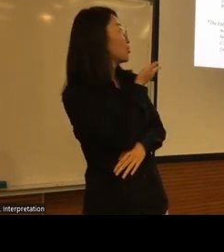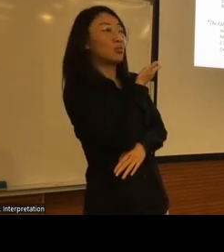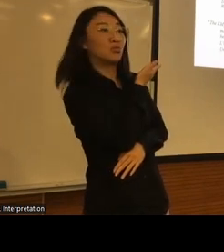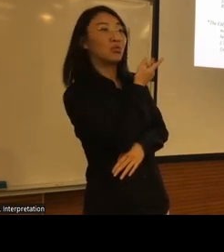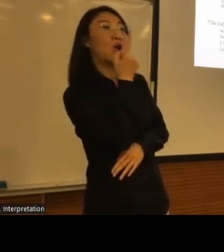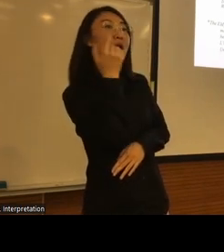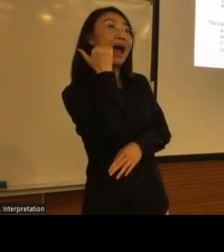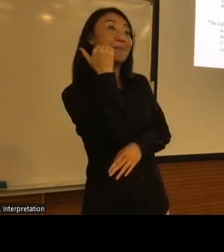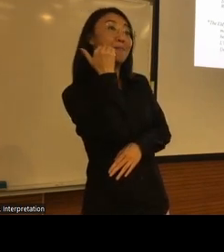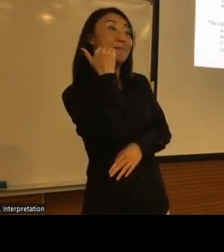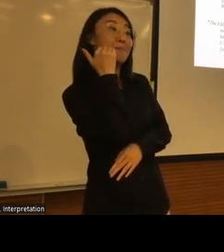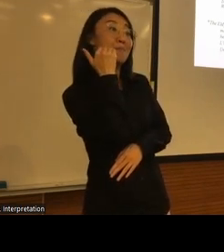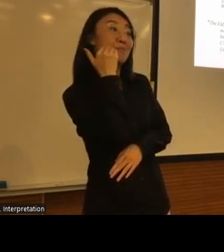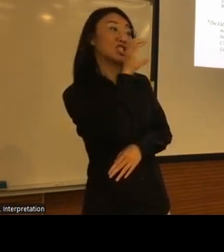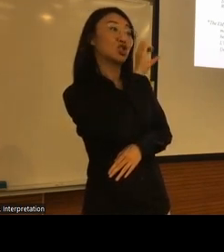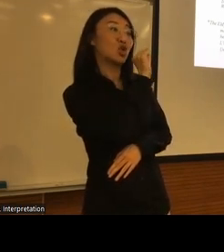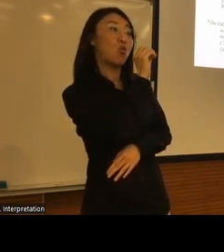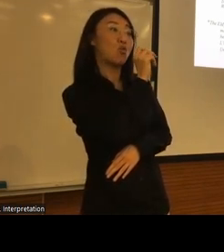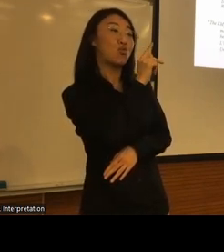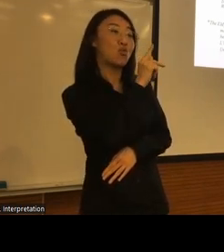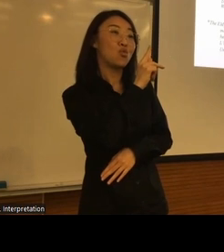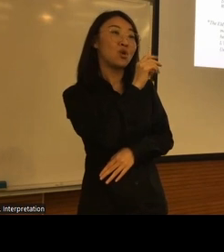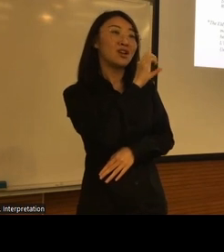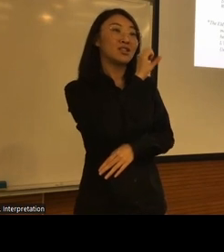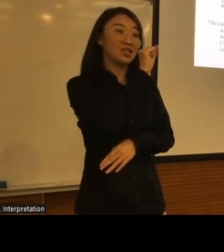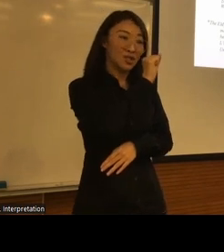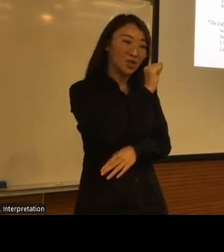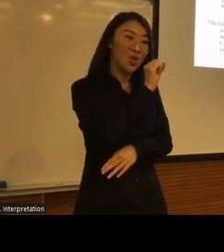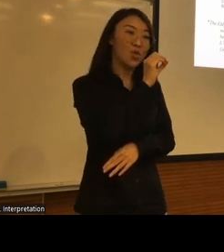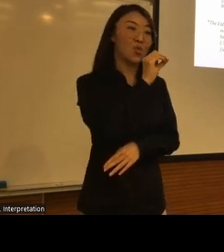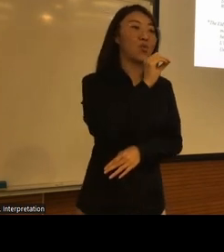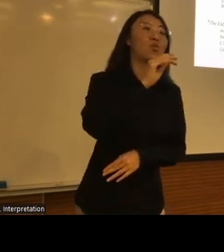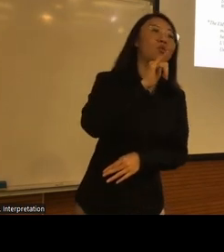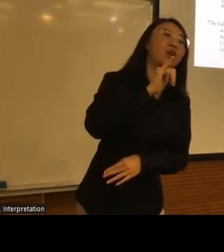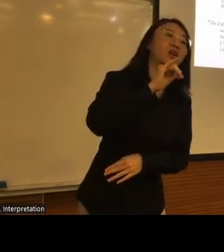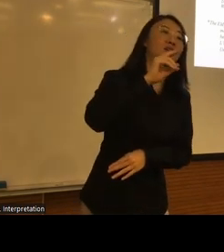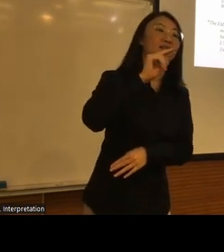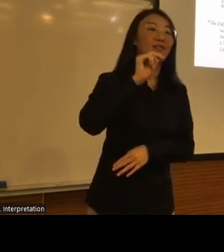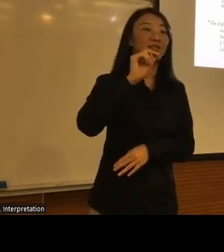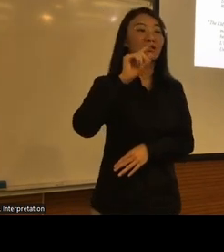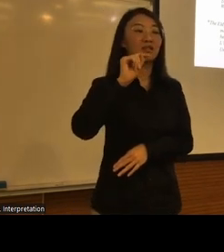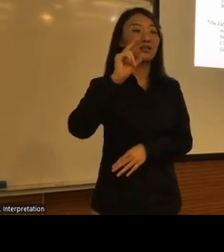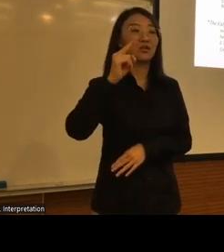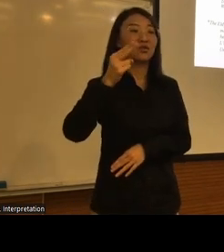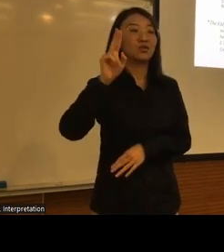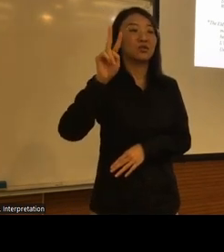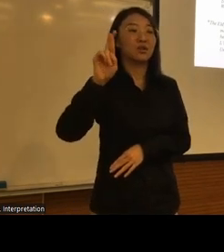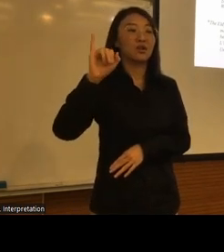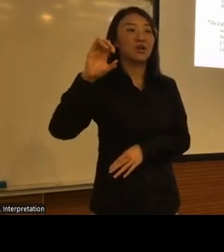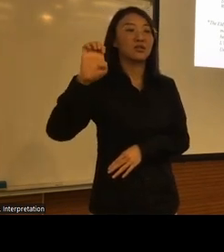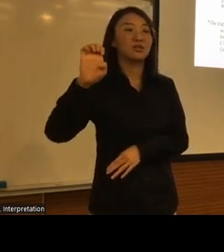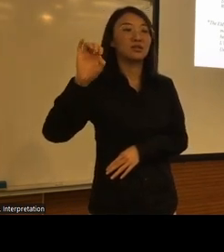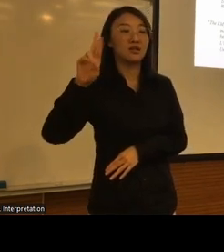in black, Sophie Pointurier-Pournin. She completed her PhD in 2014,